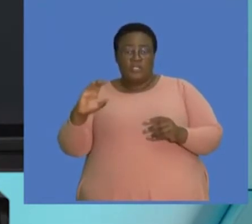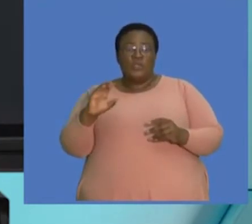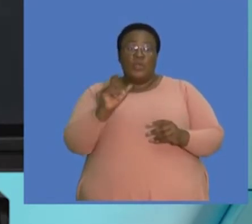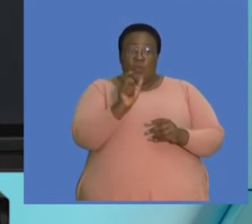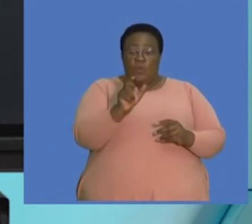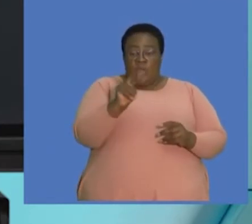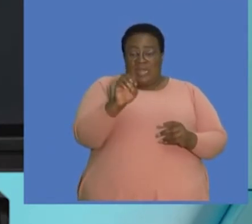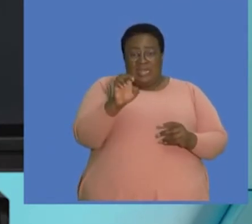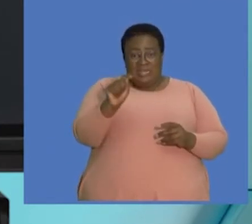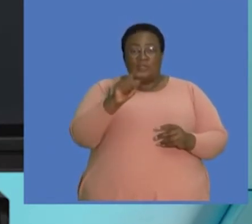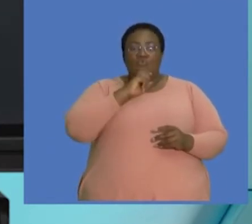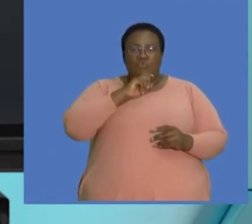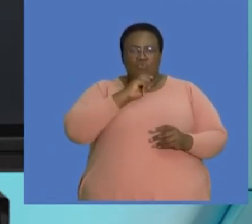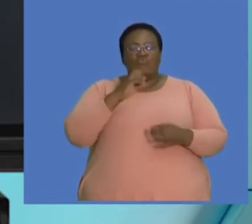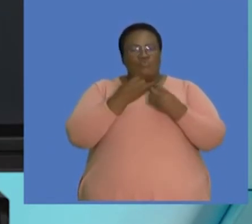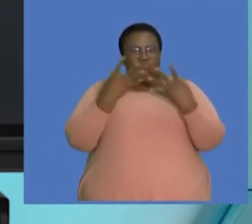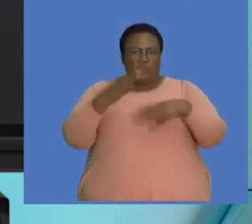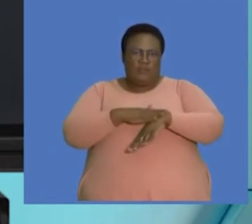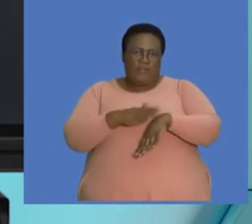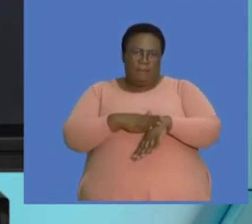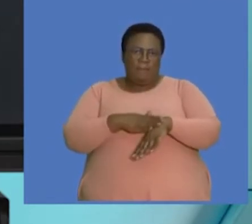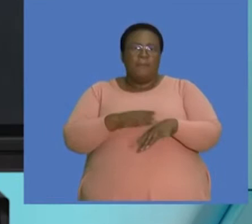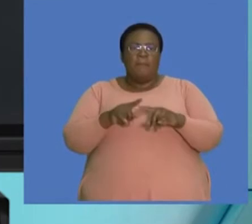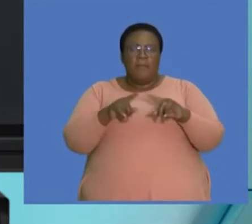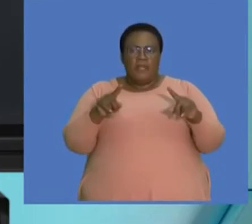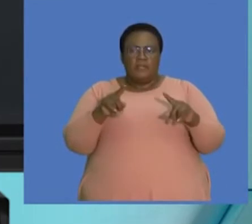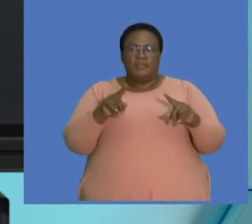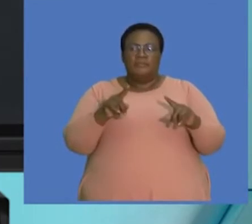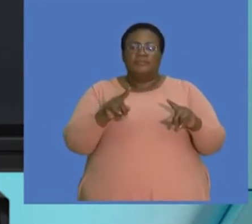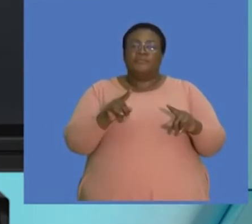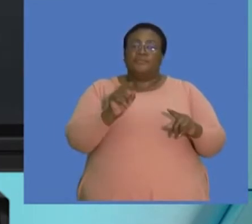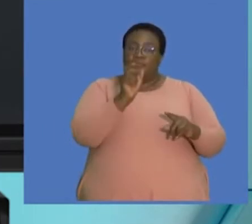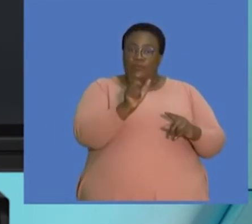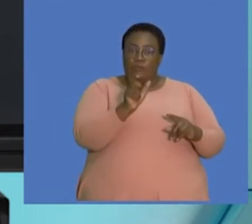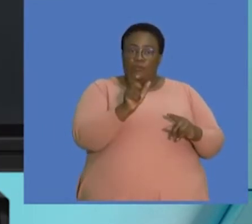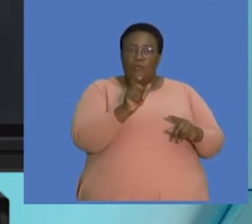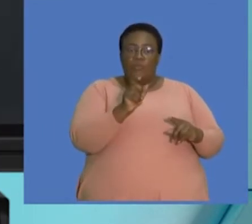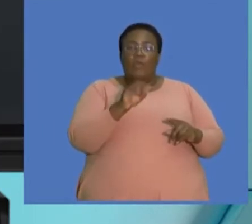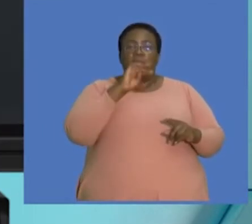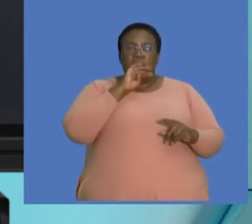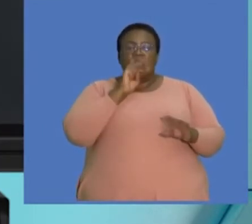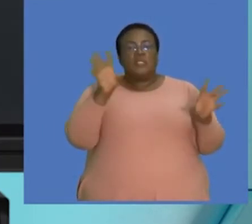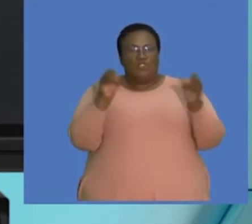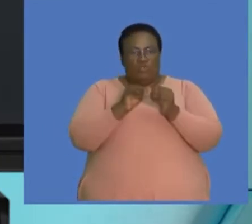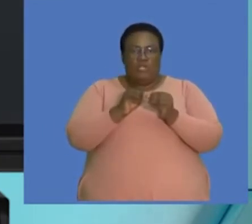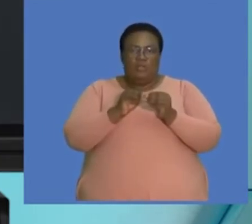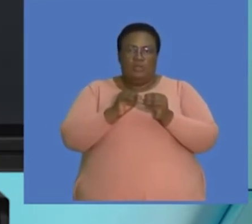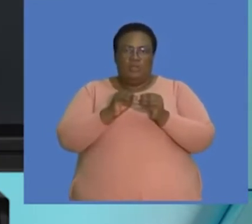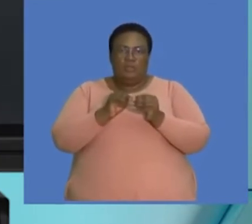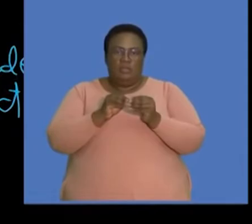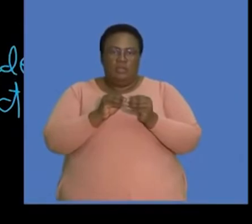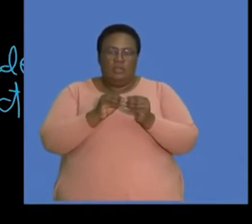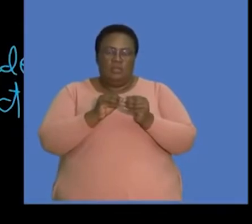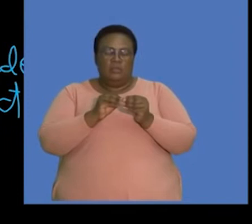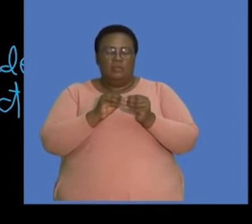So the word net is going to be used once too often than others. But take note, the word net suggests the sum or total,